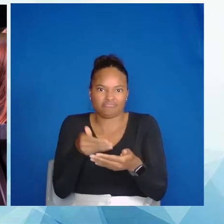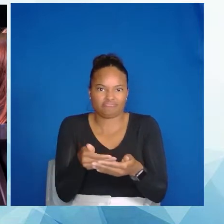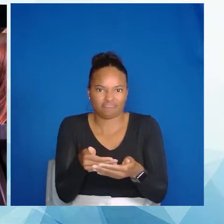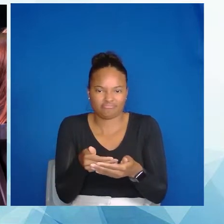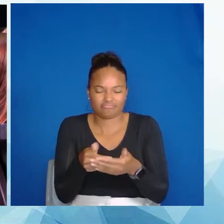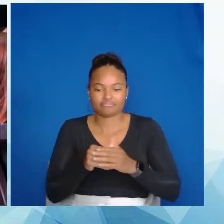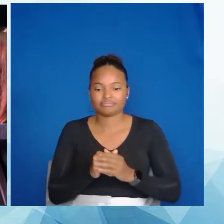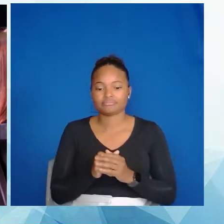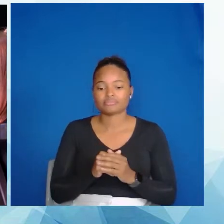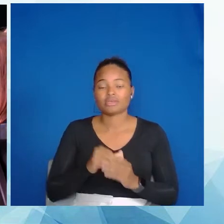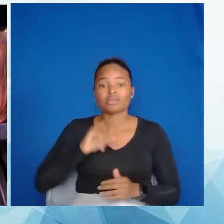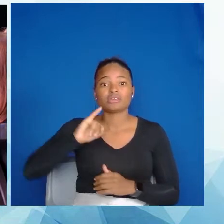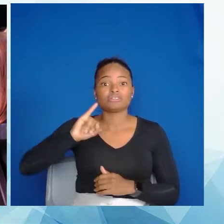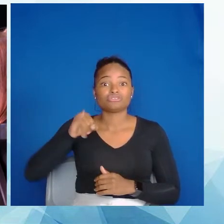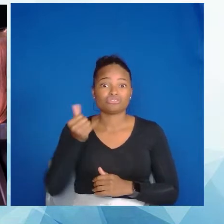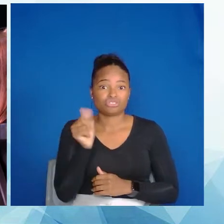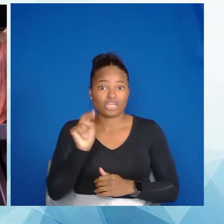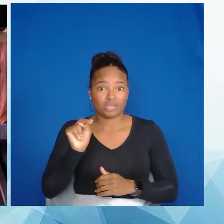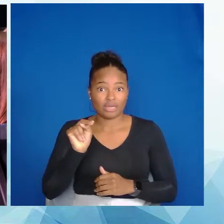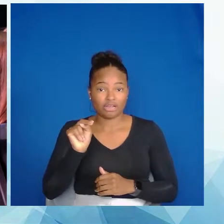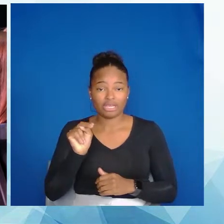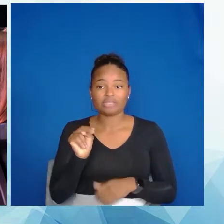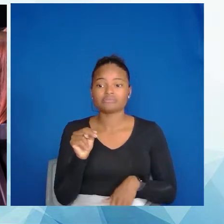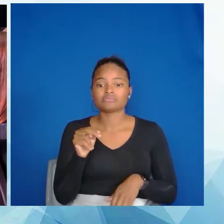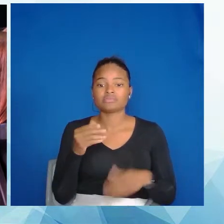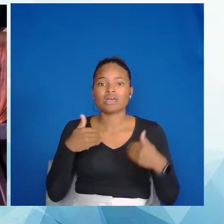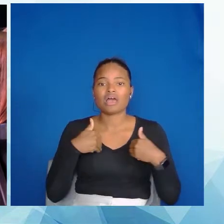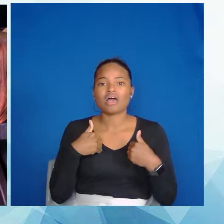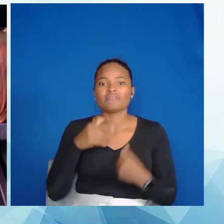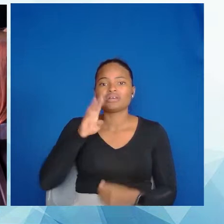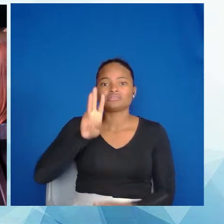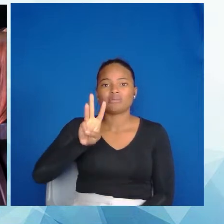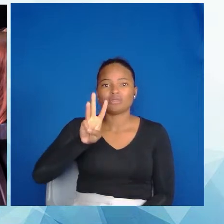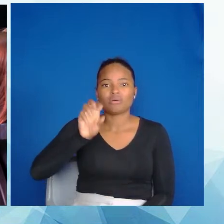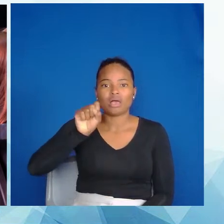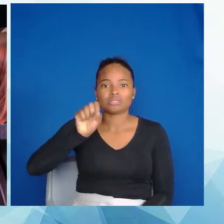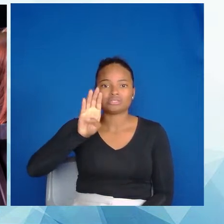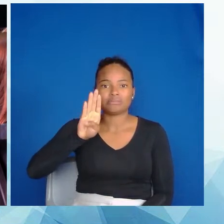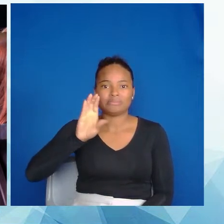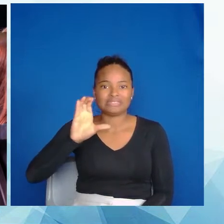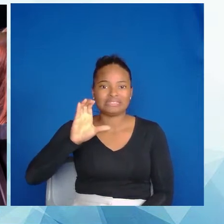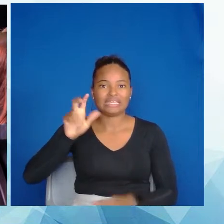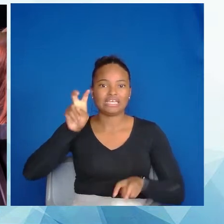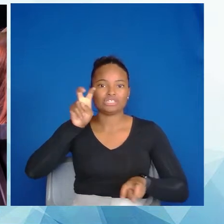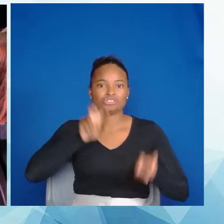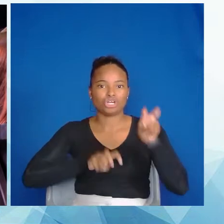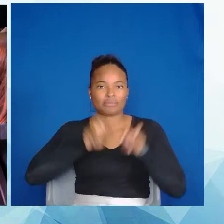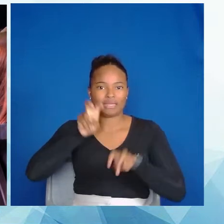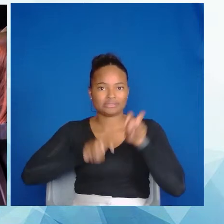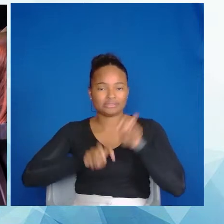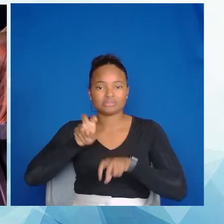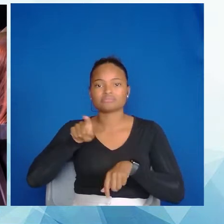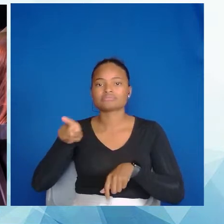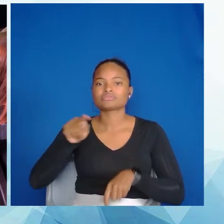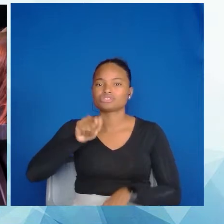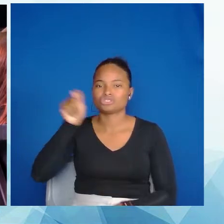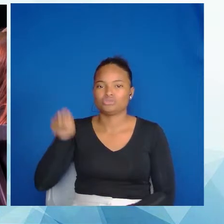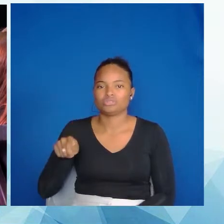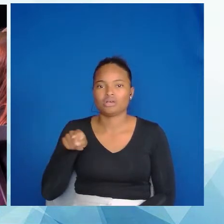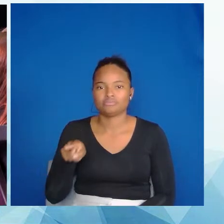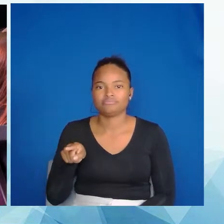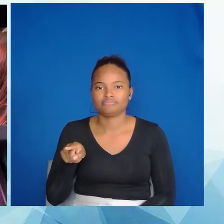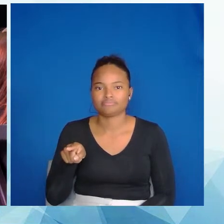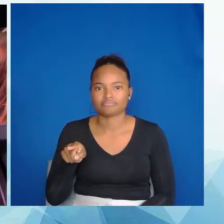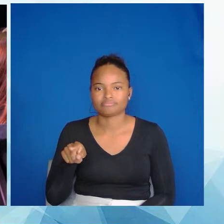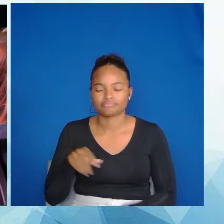January, we have the WSBC tournament, which will be happening in Tucson. And